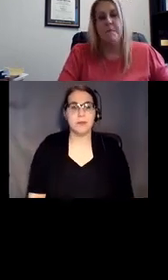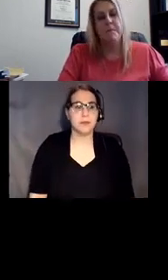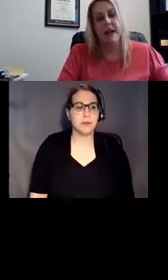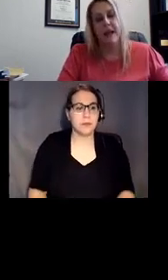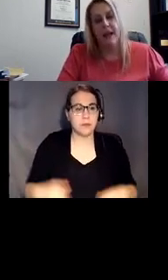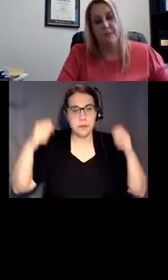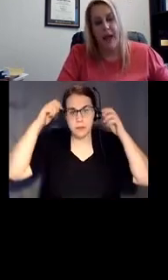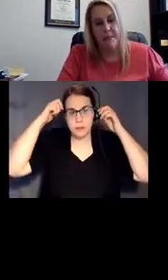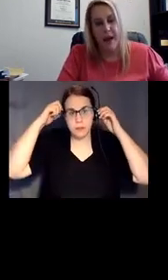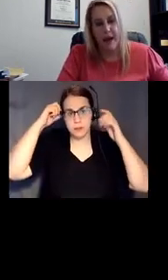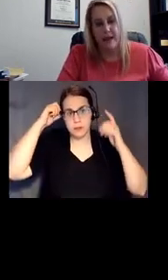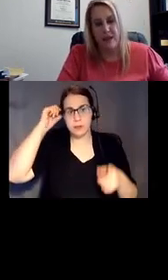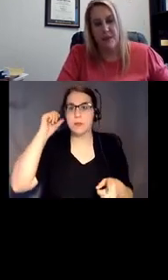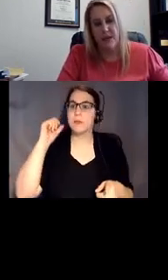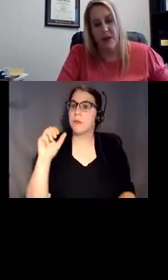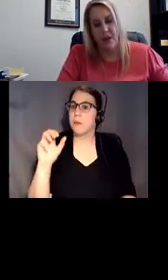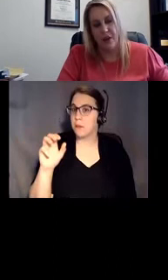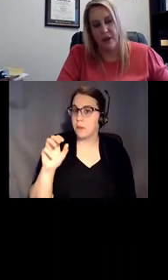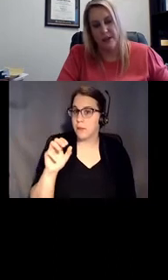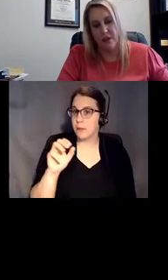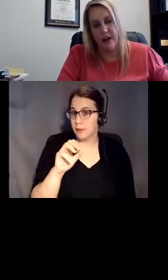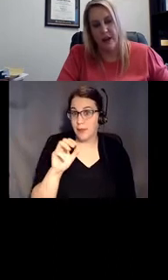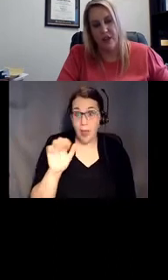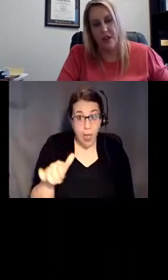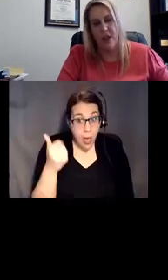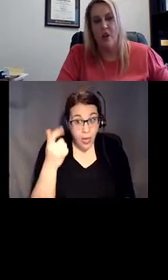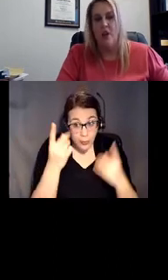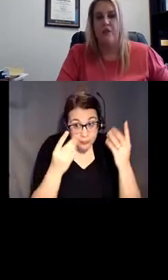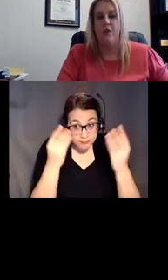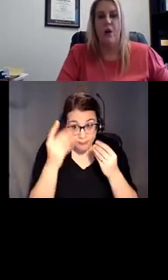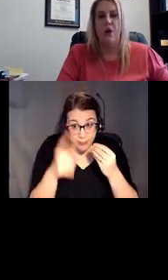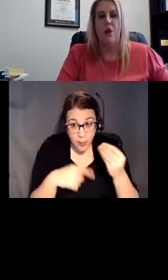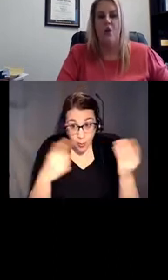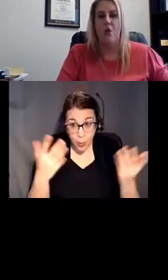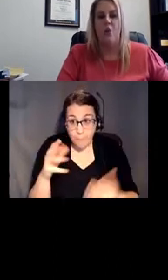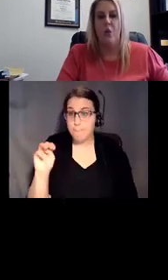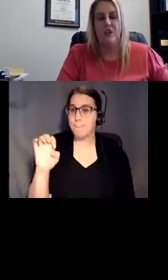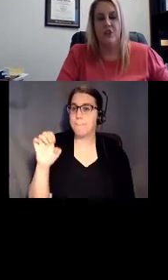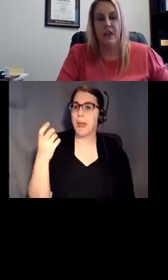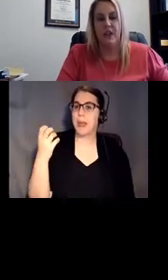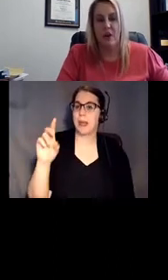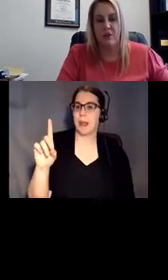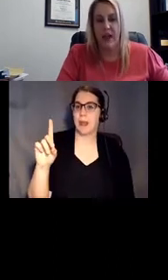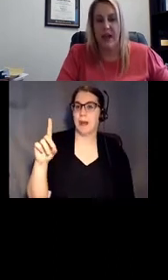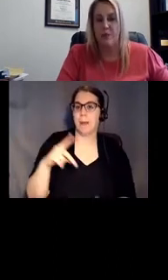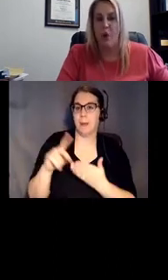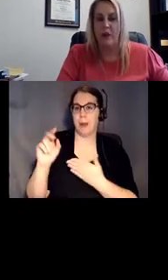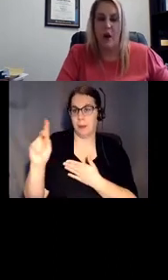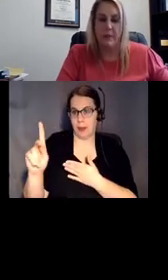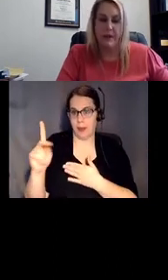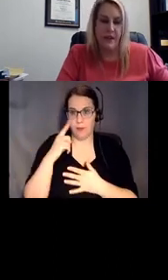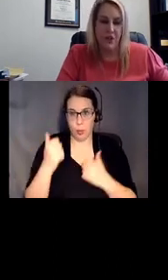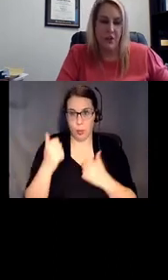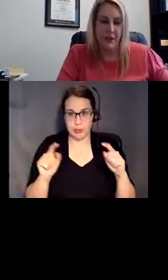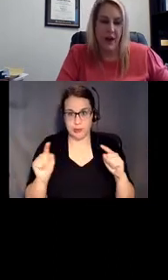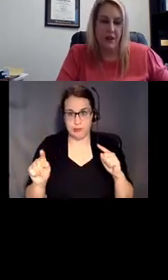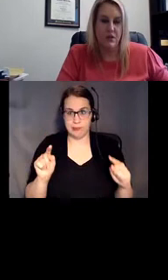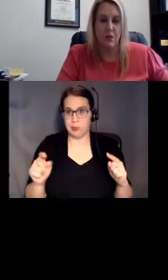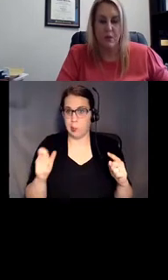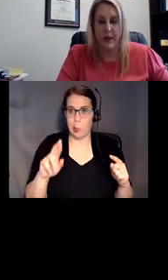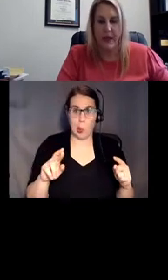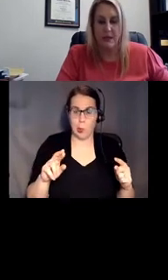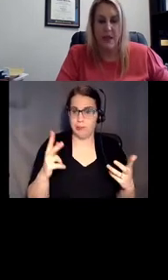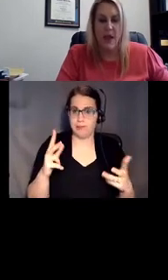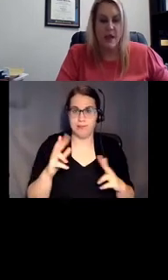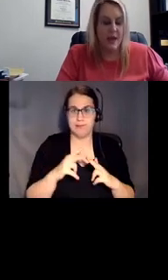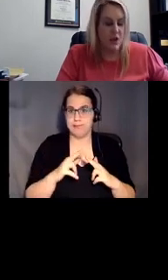Again, Medicaid payback is going to be another consideration for which account and what combination of accounts